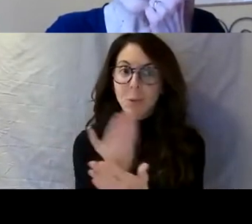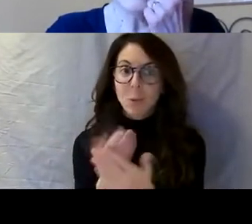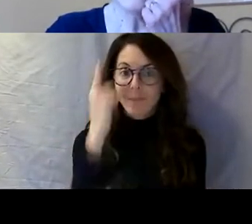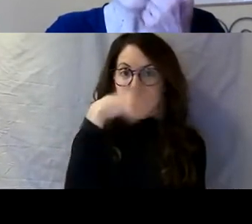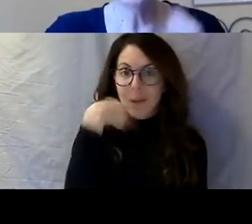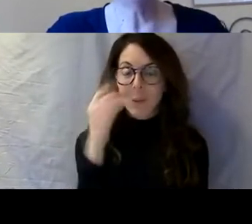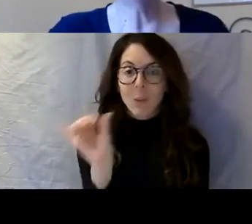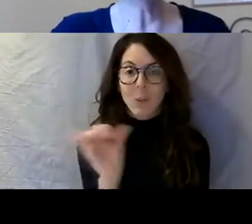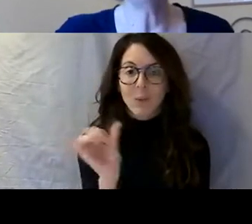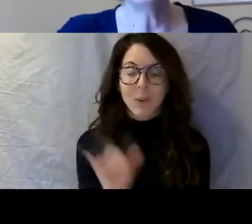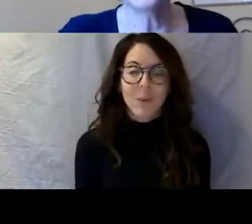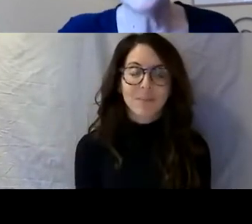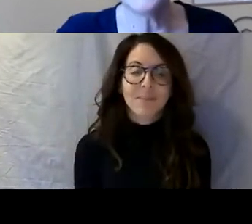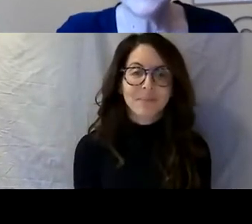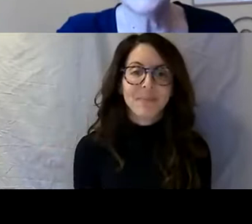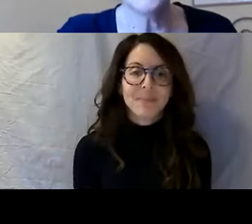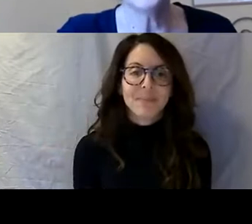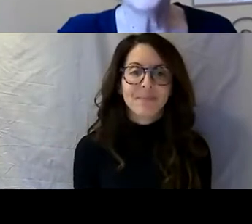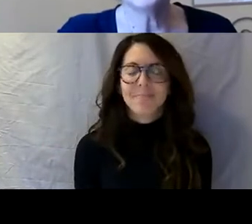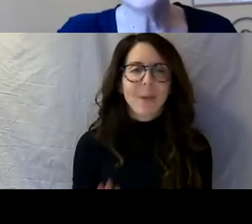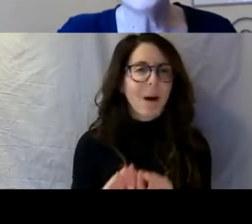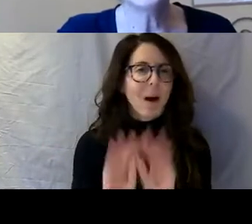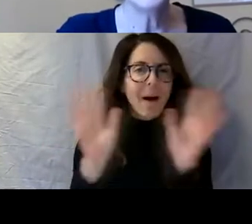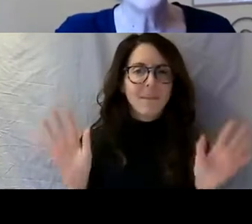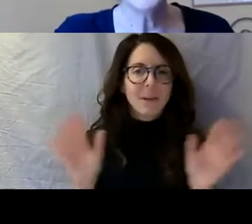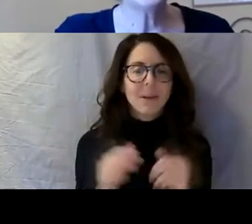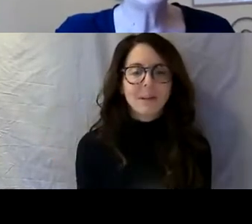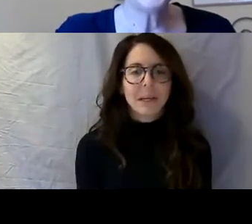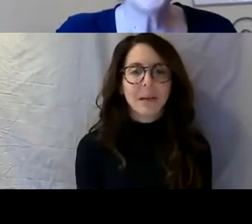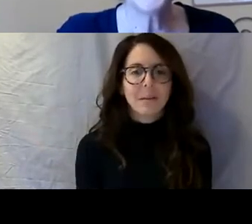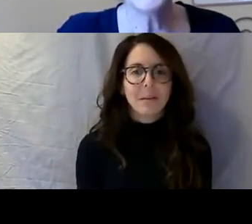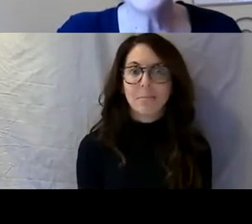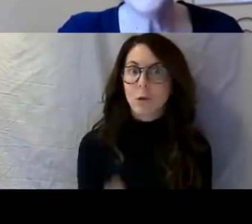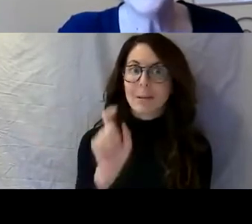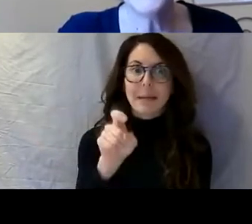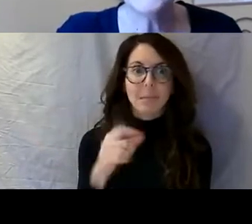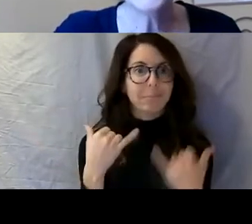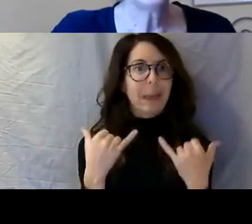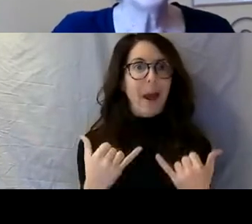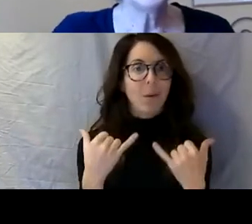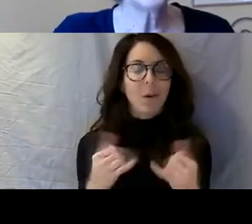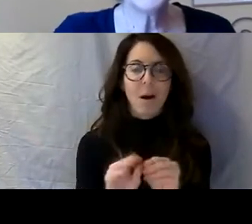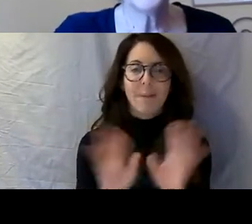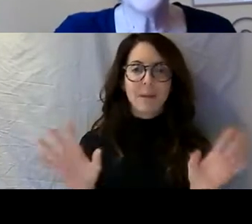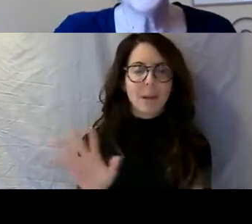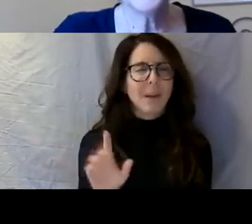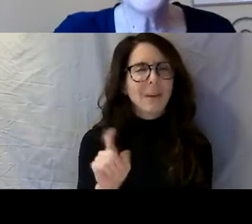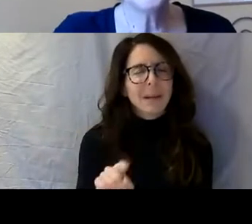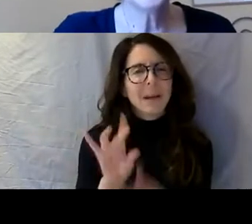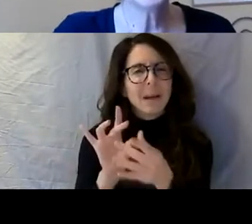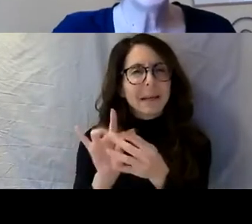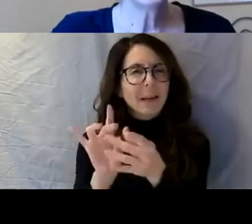great. Clearly, there is a felt need, perhaps now more than ever, to connect with other